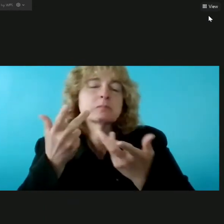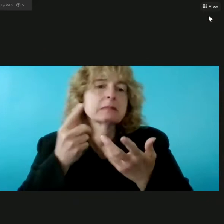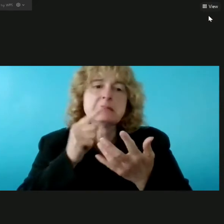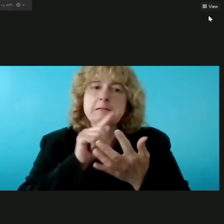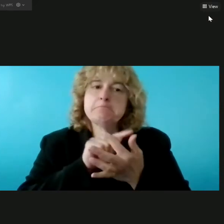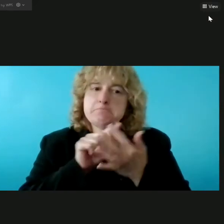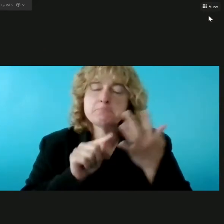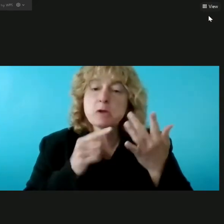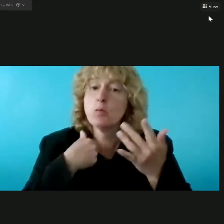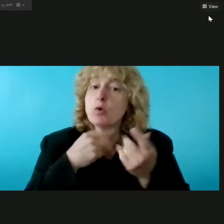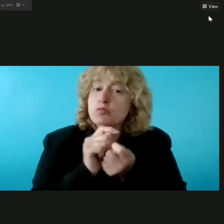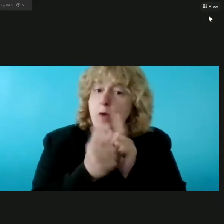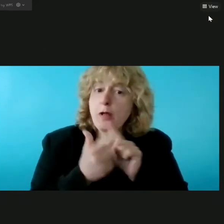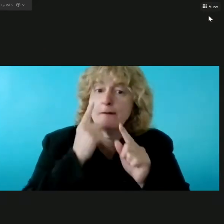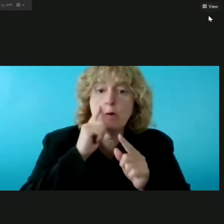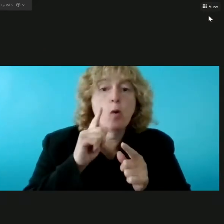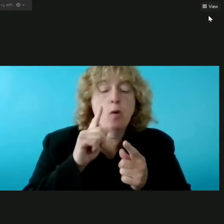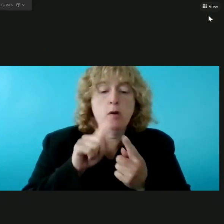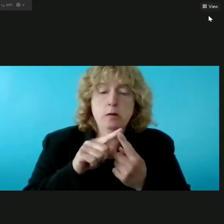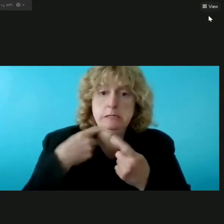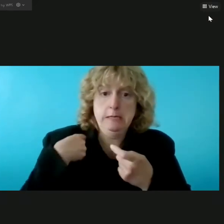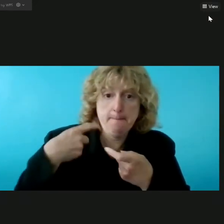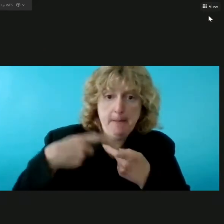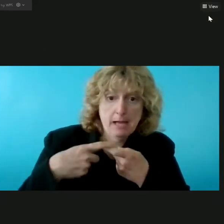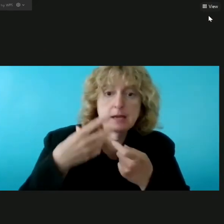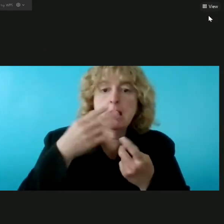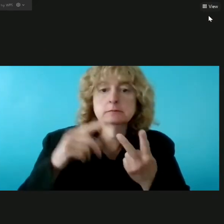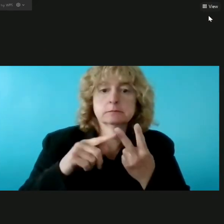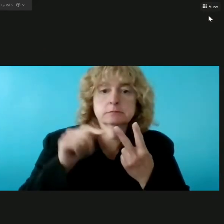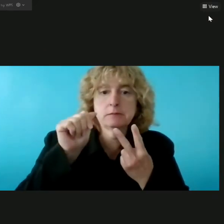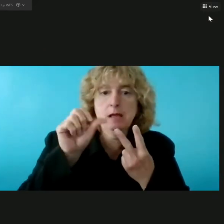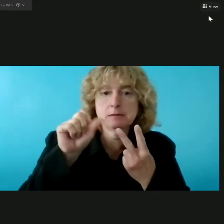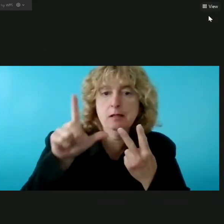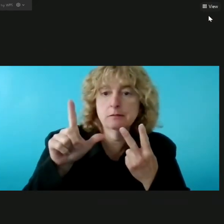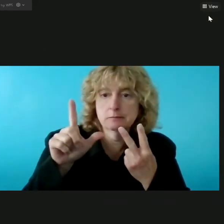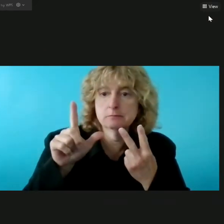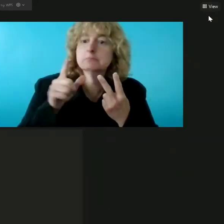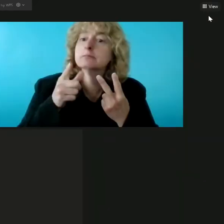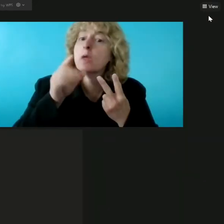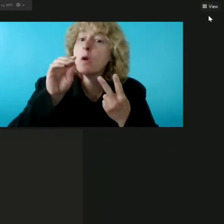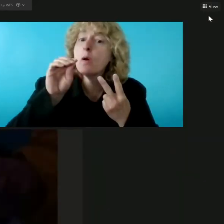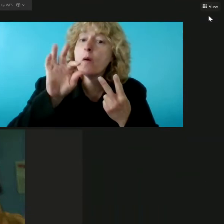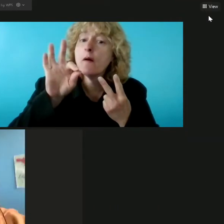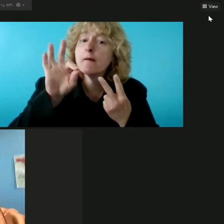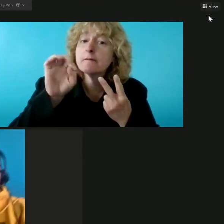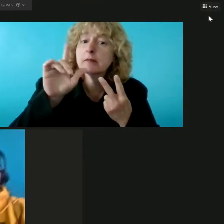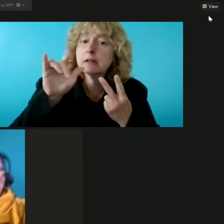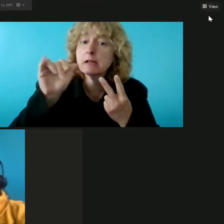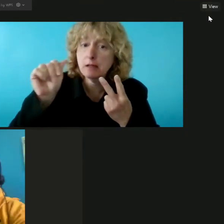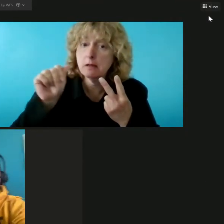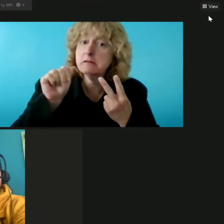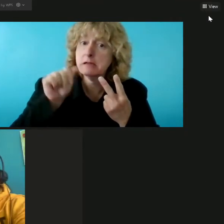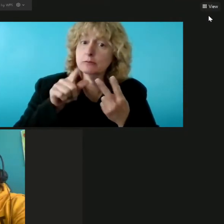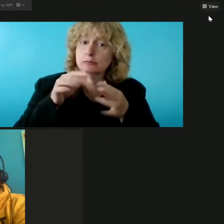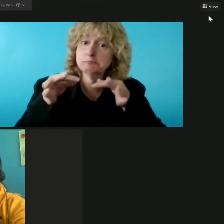ASL. So Ophelia, will you please give the details on how to listen to Spanish interpretation?